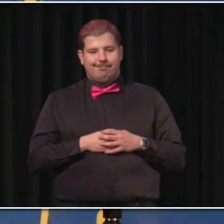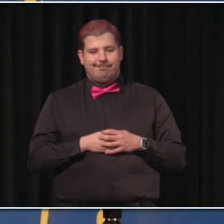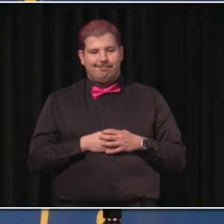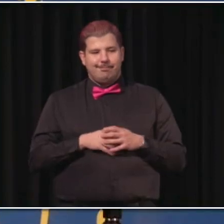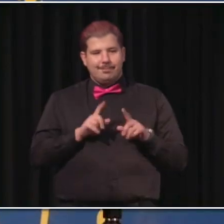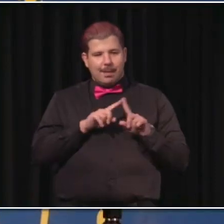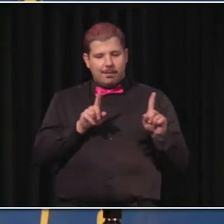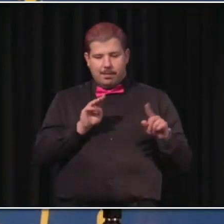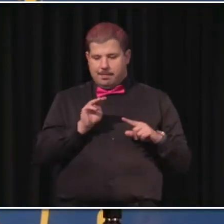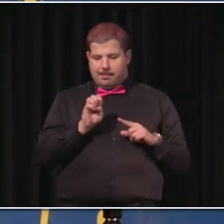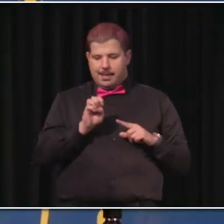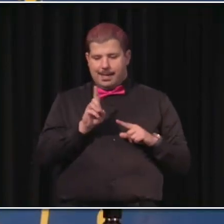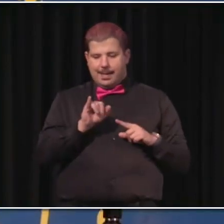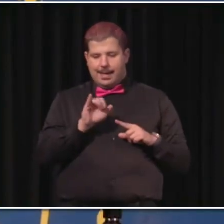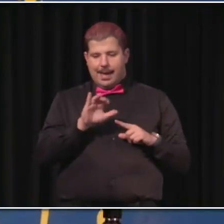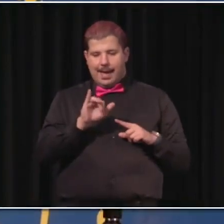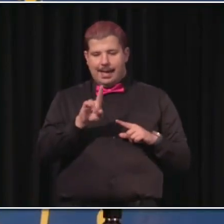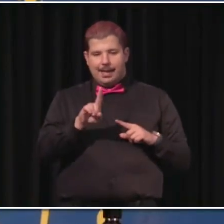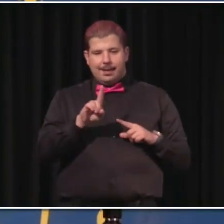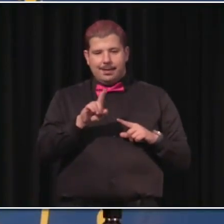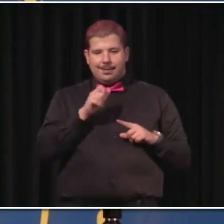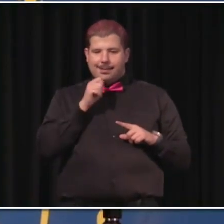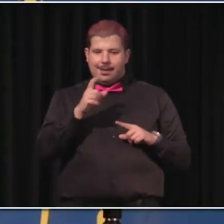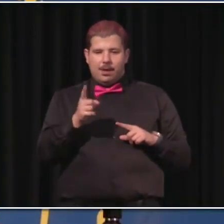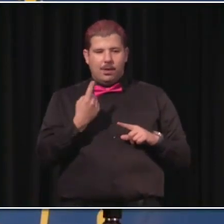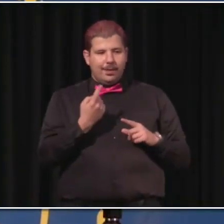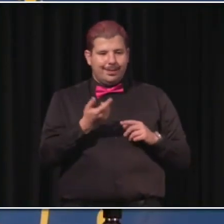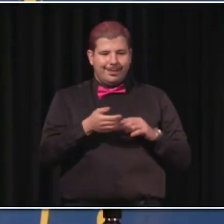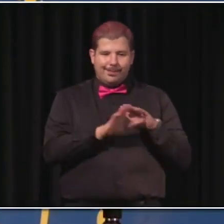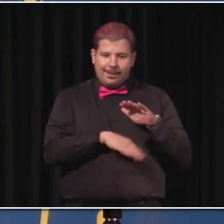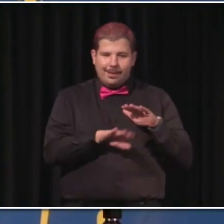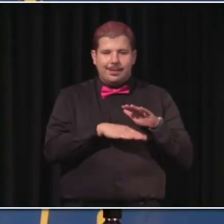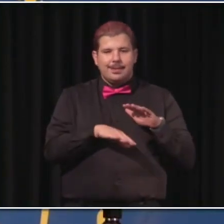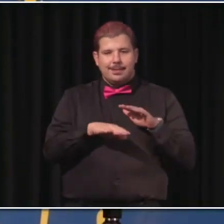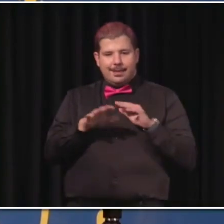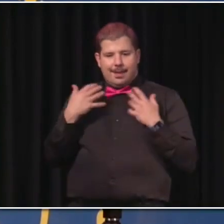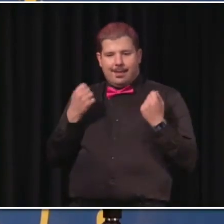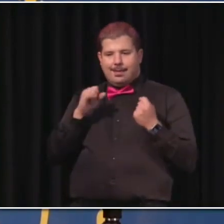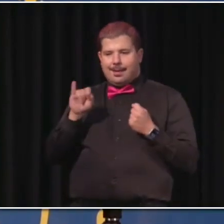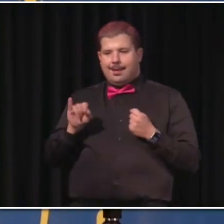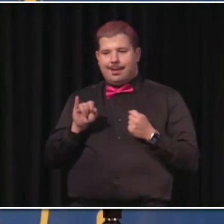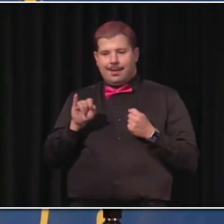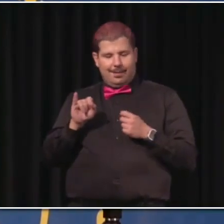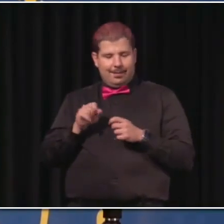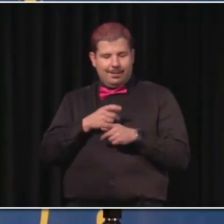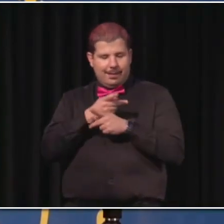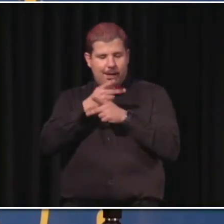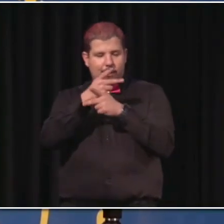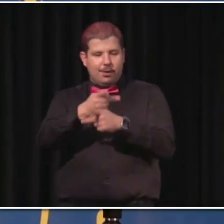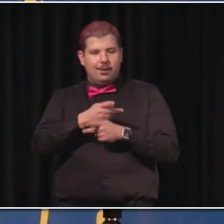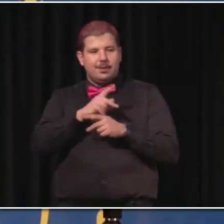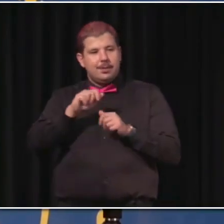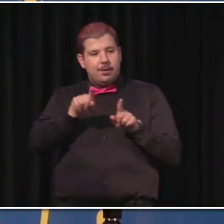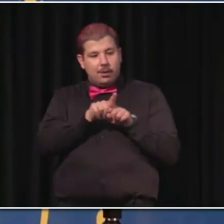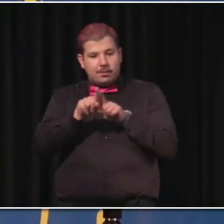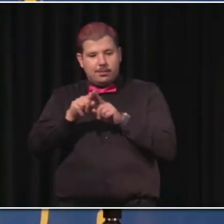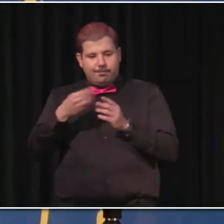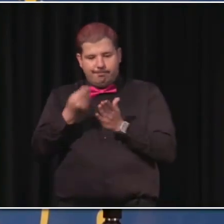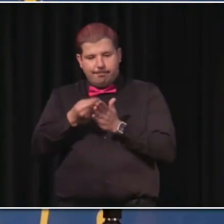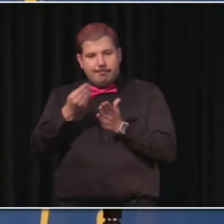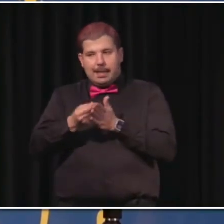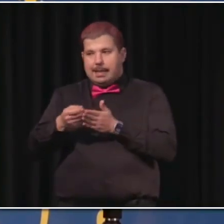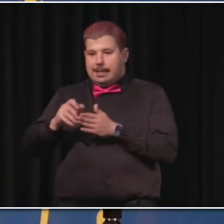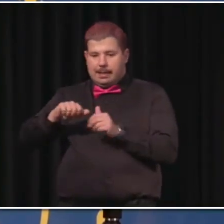But Medicaid is not only bread and butter health care, it is also the backbone of the county's funding to help